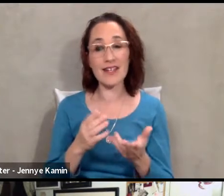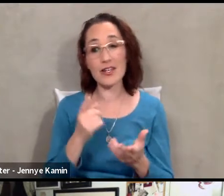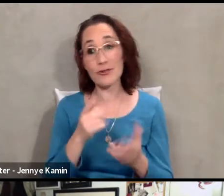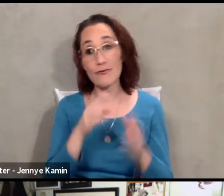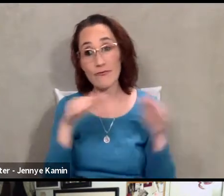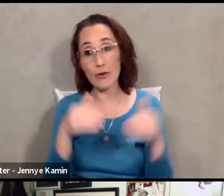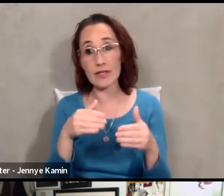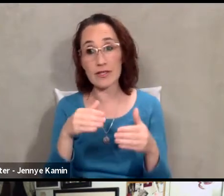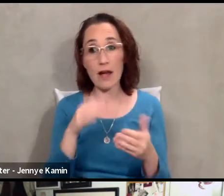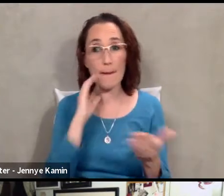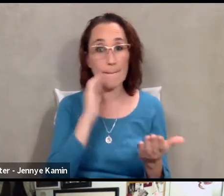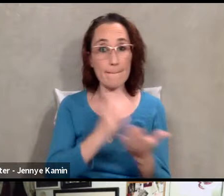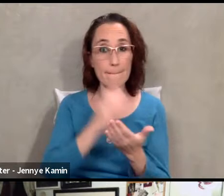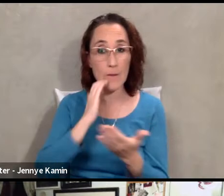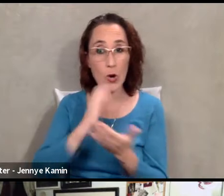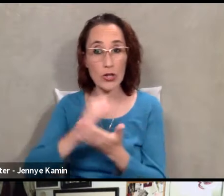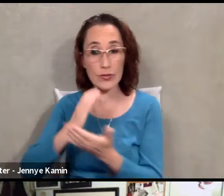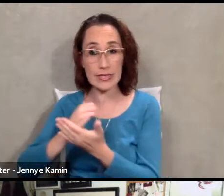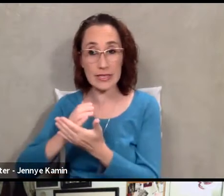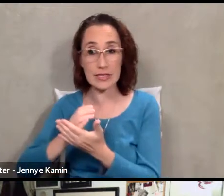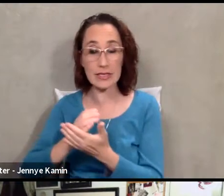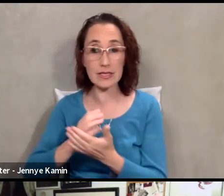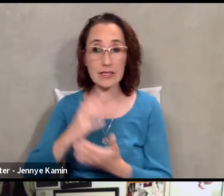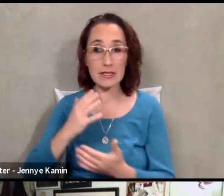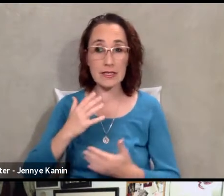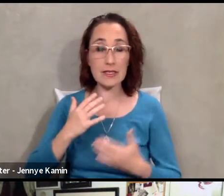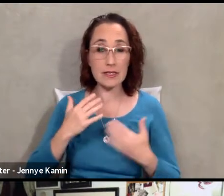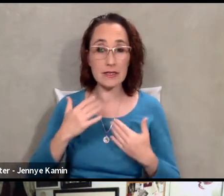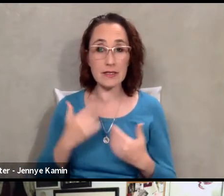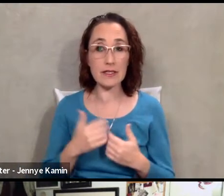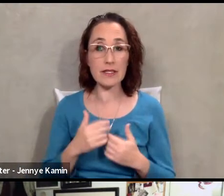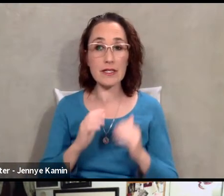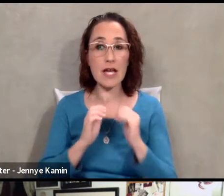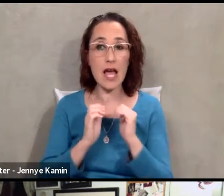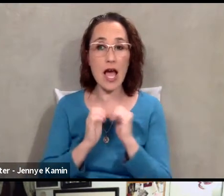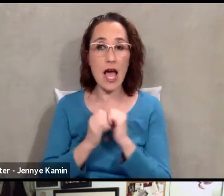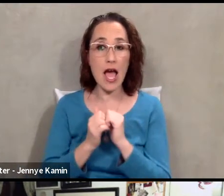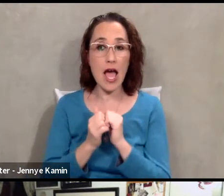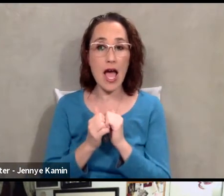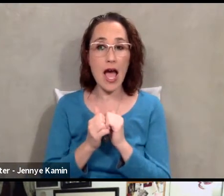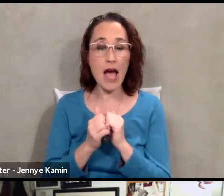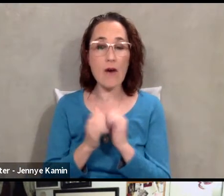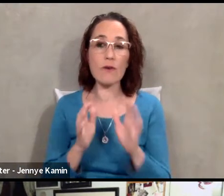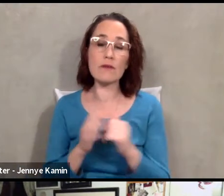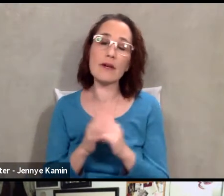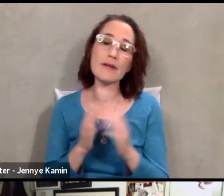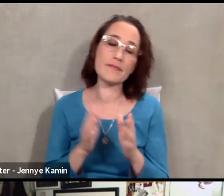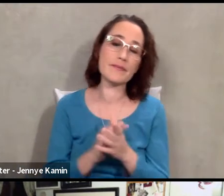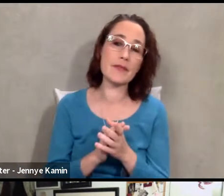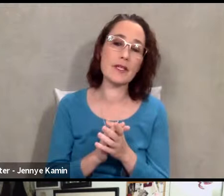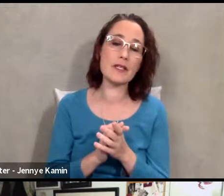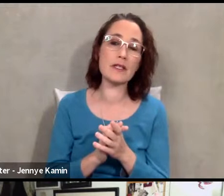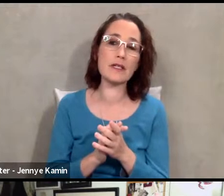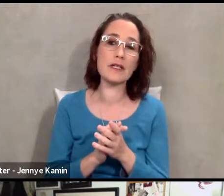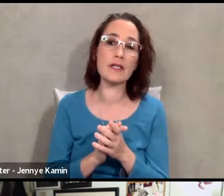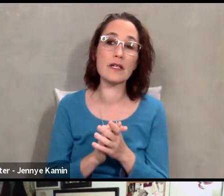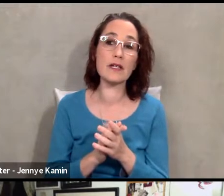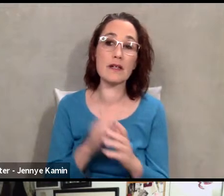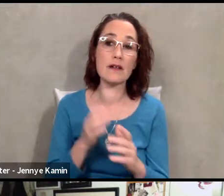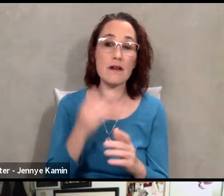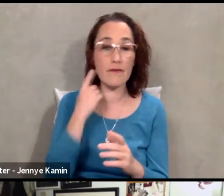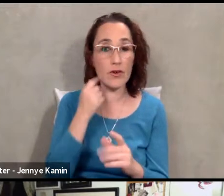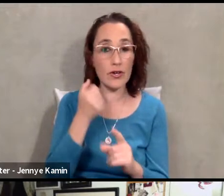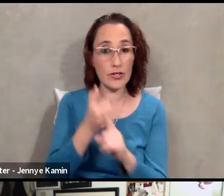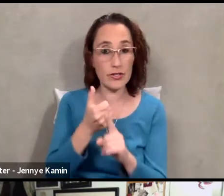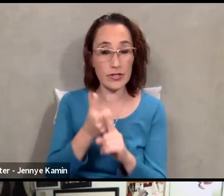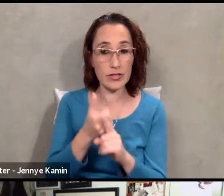artist, and how you've been able to, and also someone who, you know, is